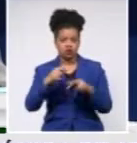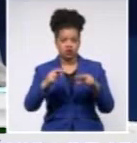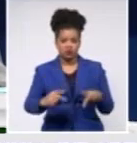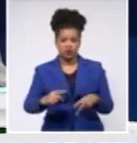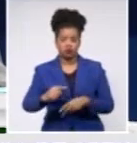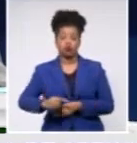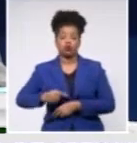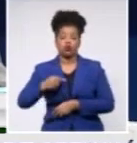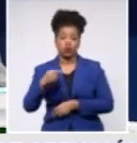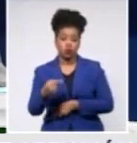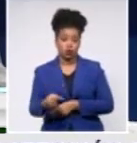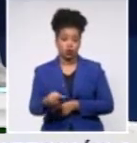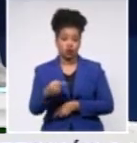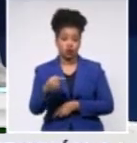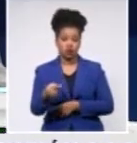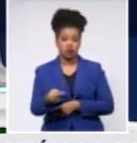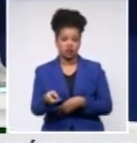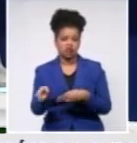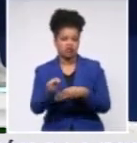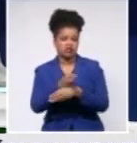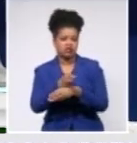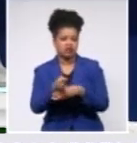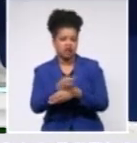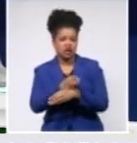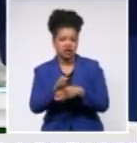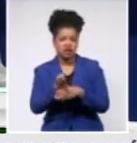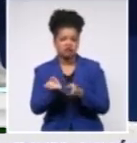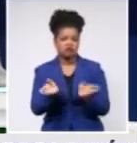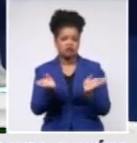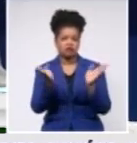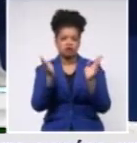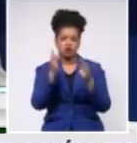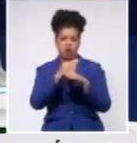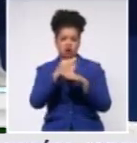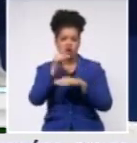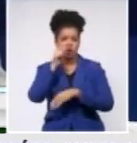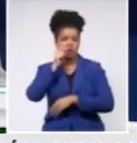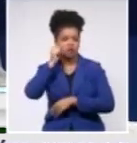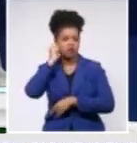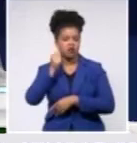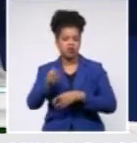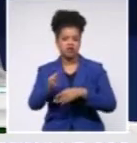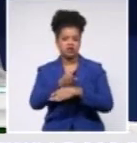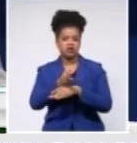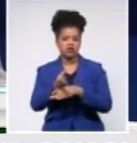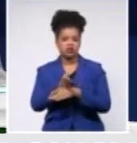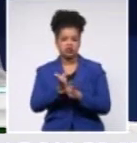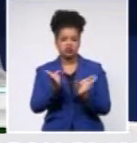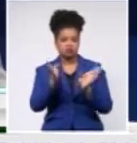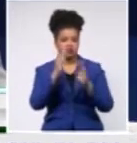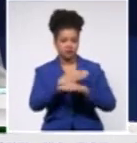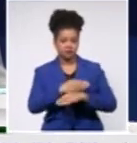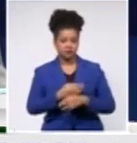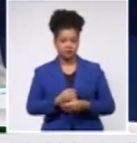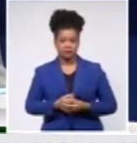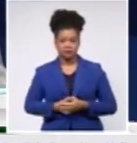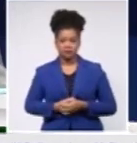71.1%, of the 45 cases yesterday were asymptomatic at the time of testing.